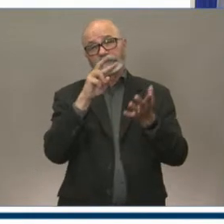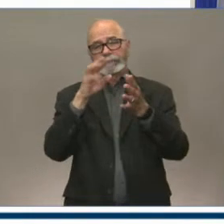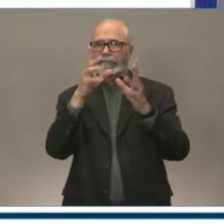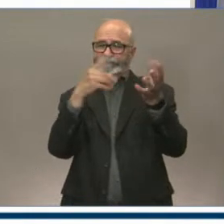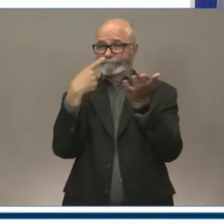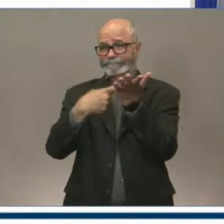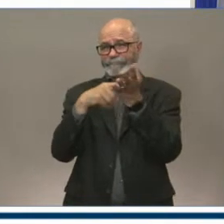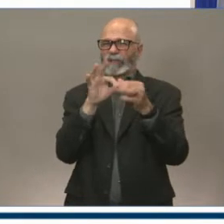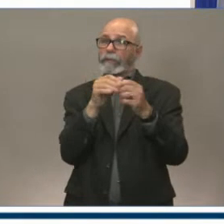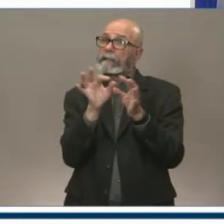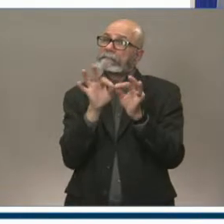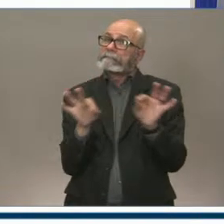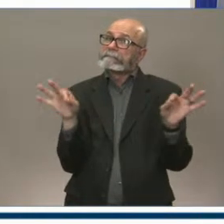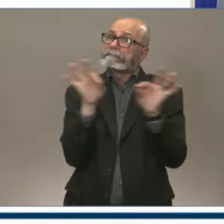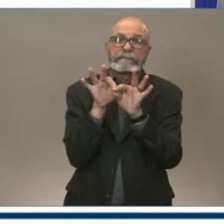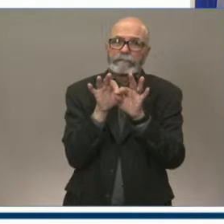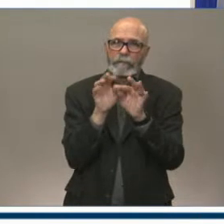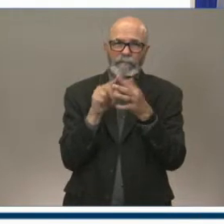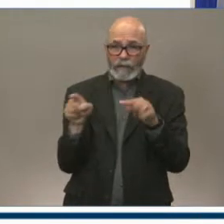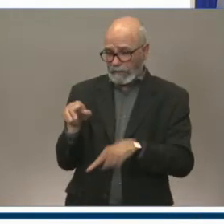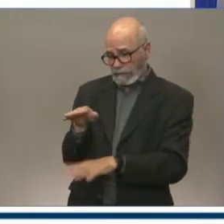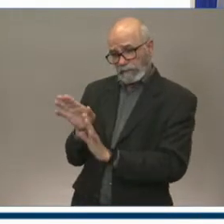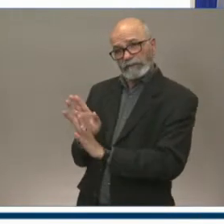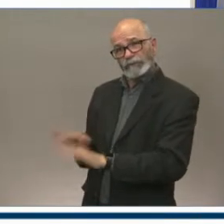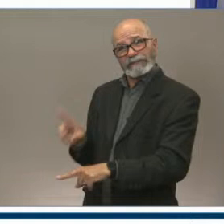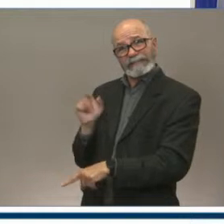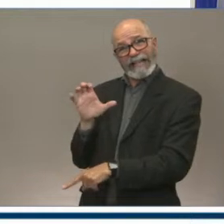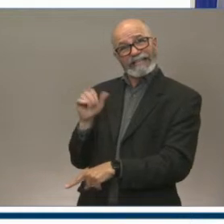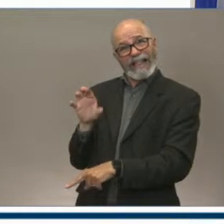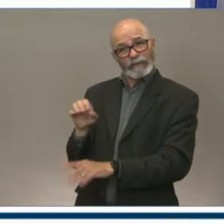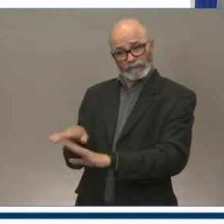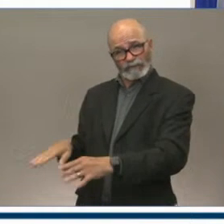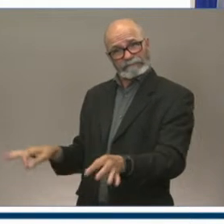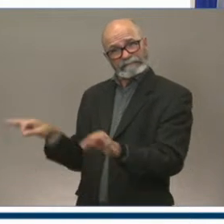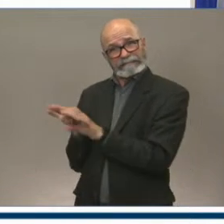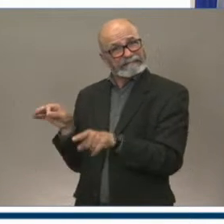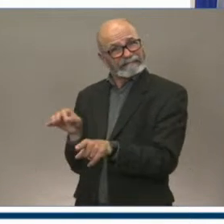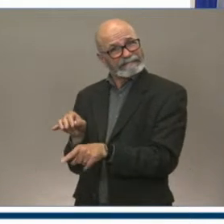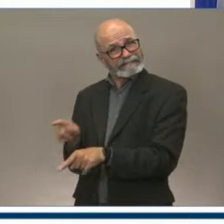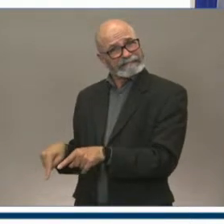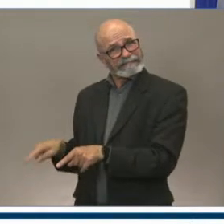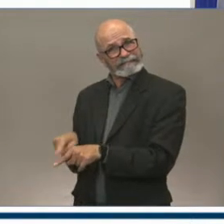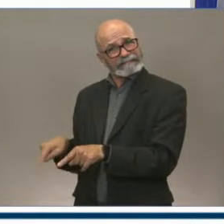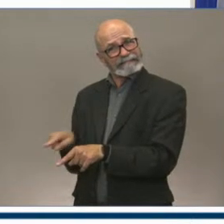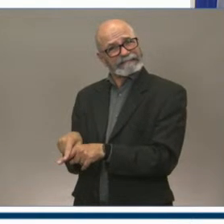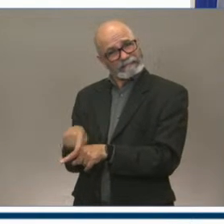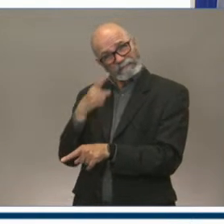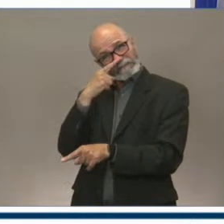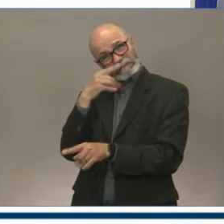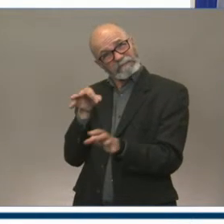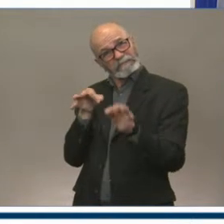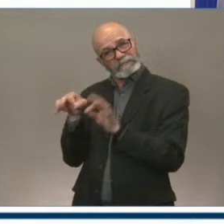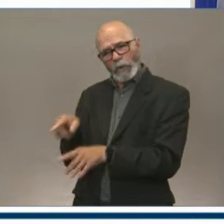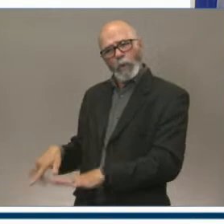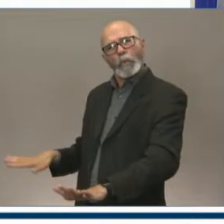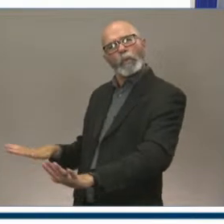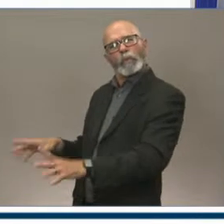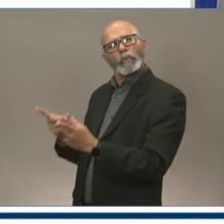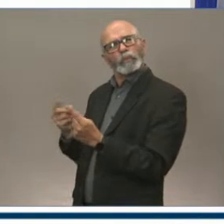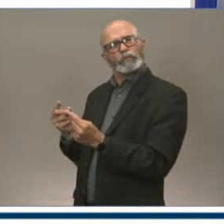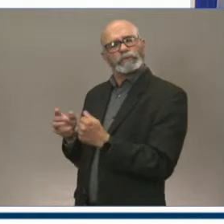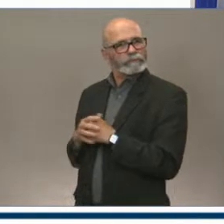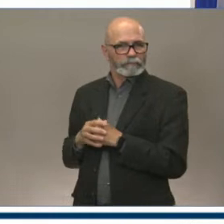to be set up, I'm wondering if one of you can provide some details to that. And Premier, could you address if whether or